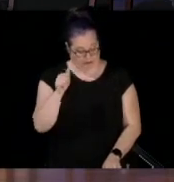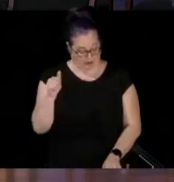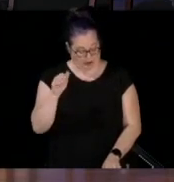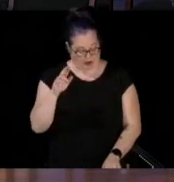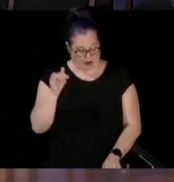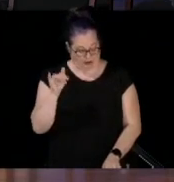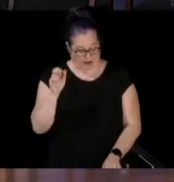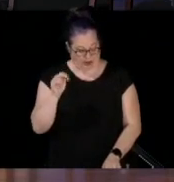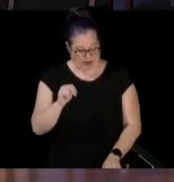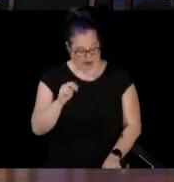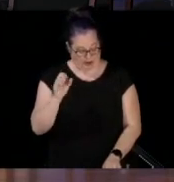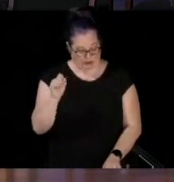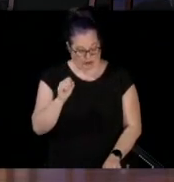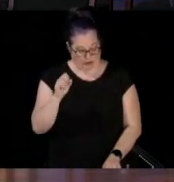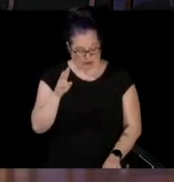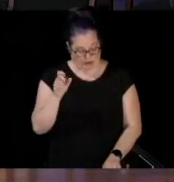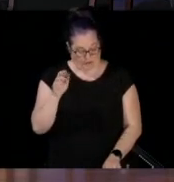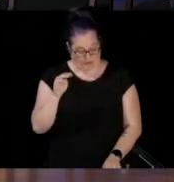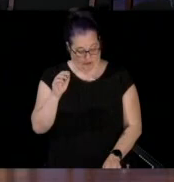Aryan Sood Verma.